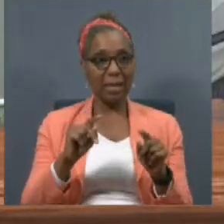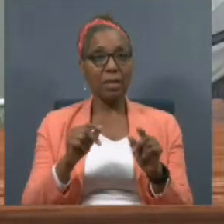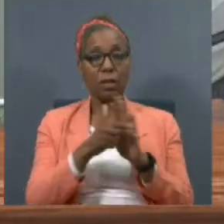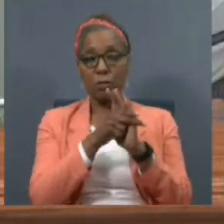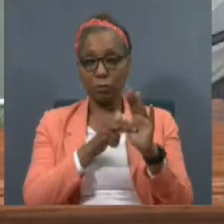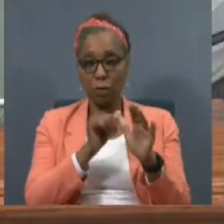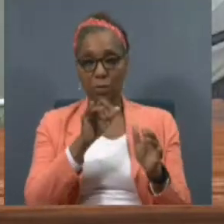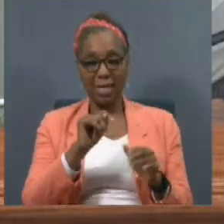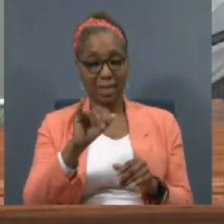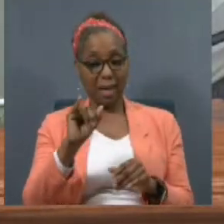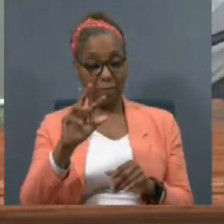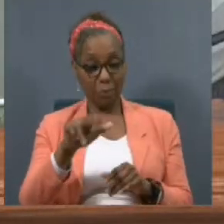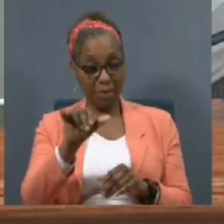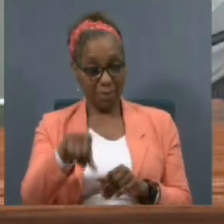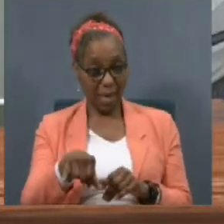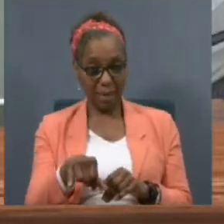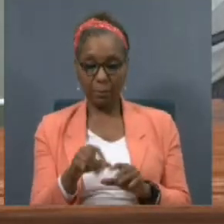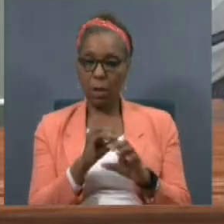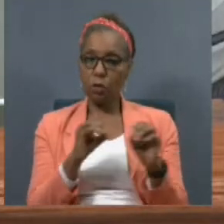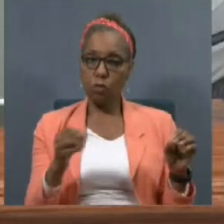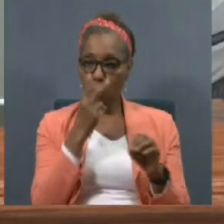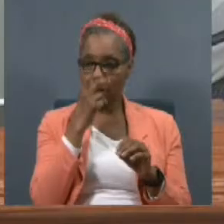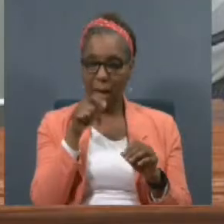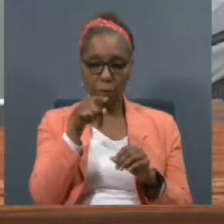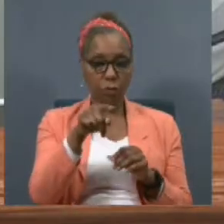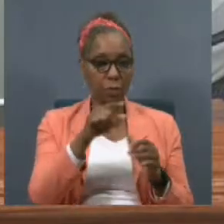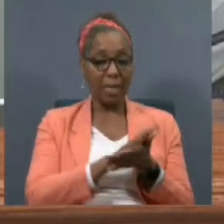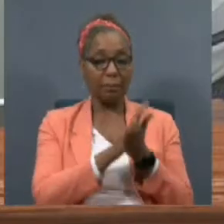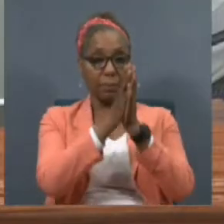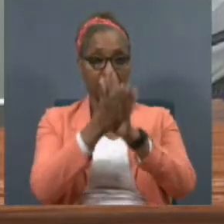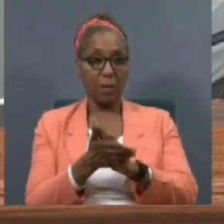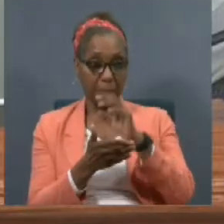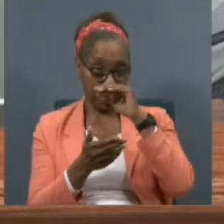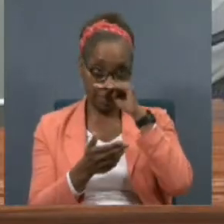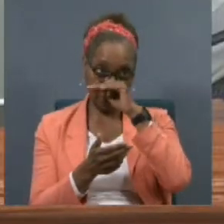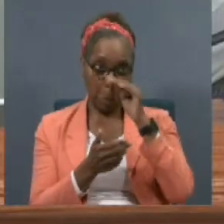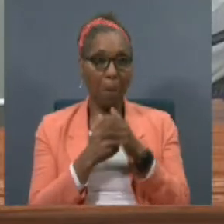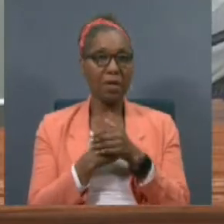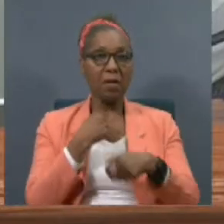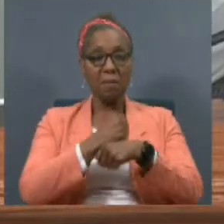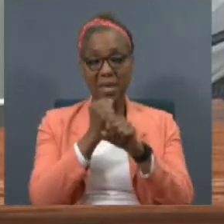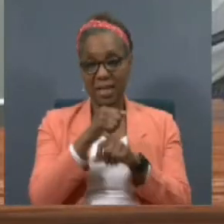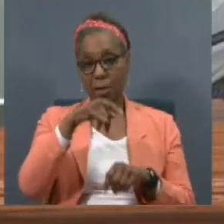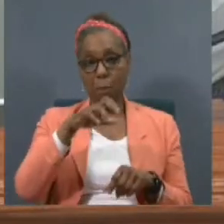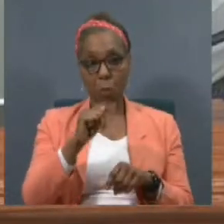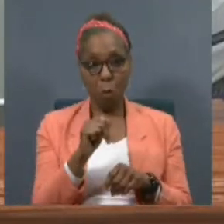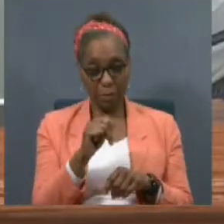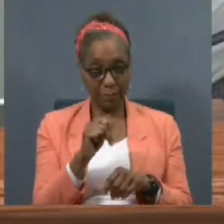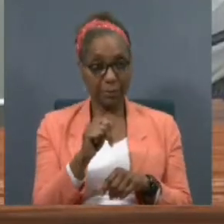it I-3, though, there's no doubt you're turning it into the port,